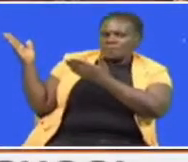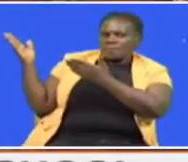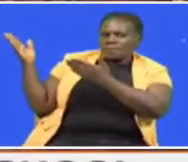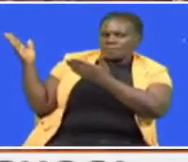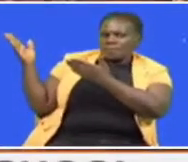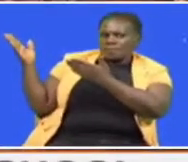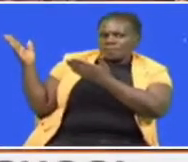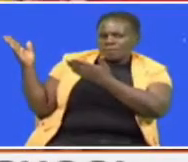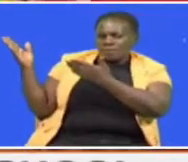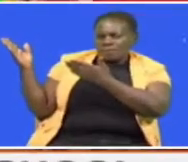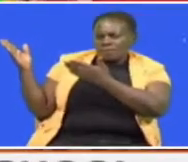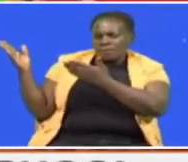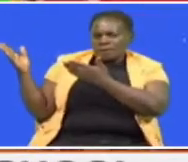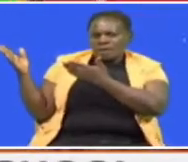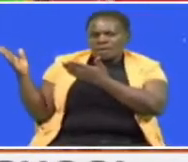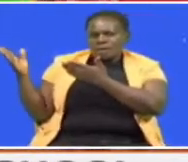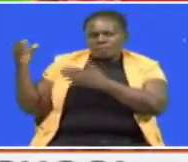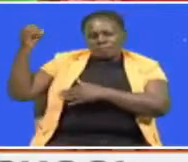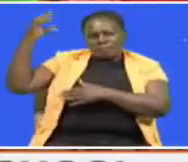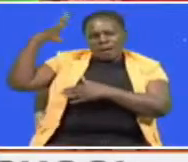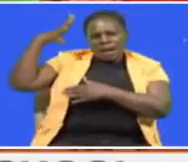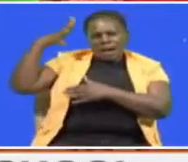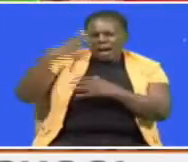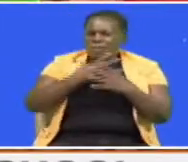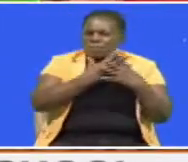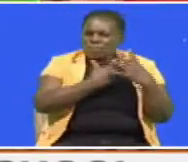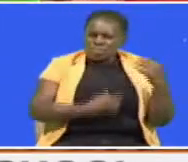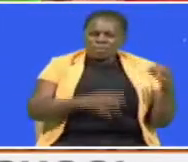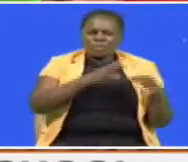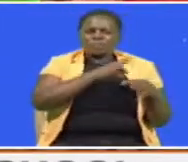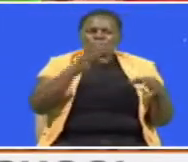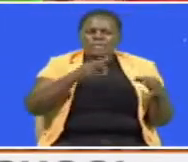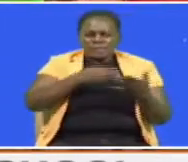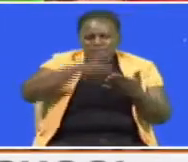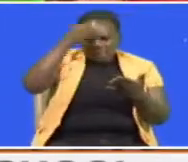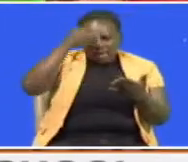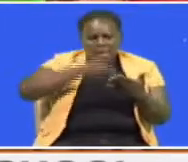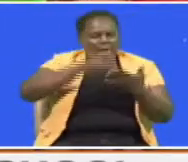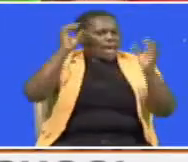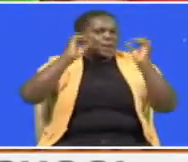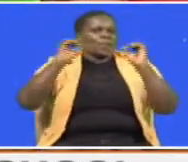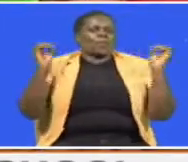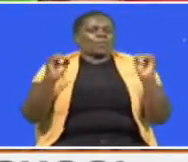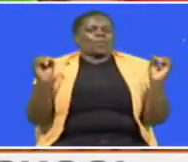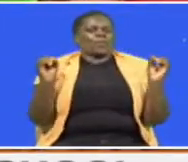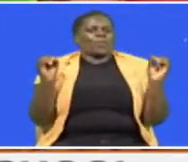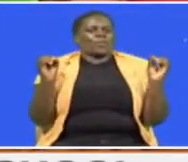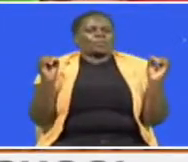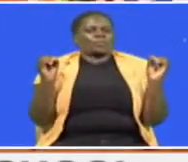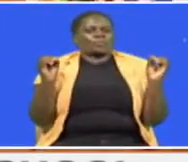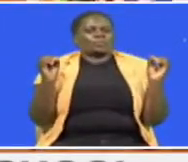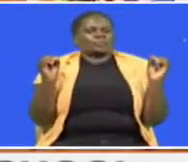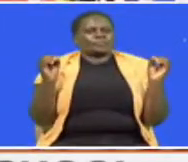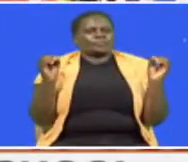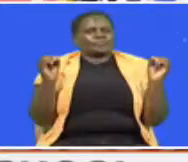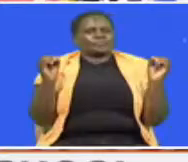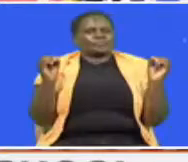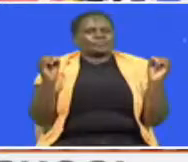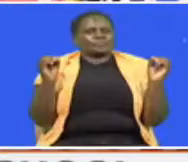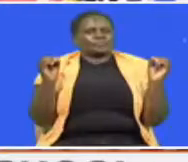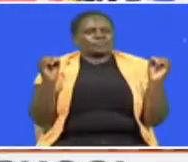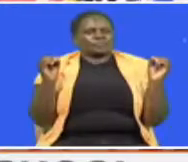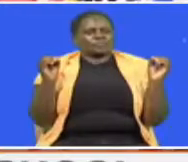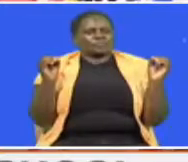endless dog days of summer are not dampening their quest to quench the thirst for education. Their